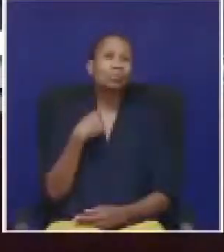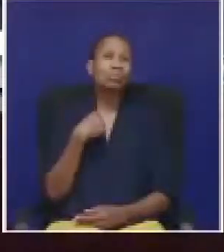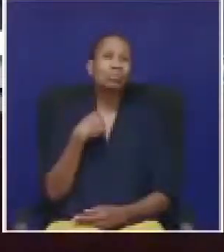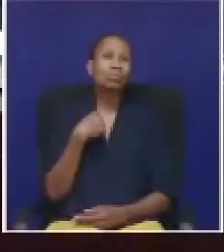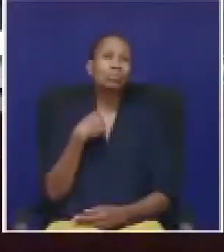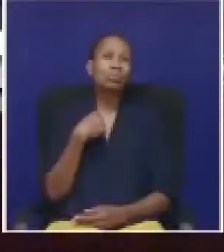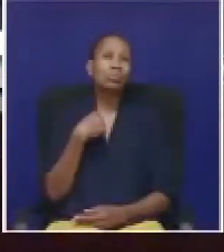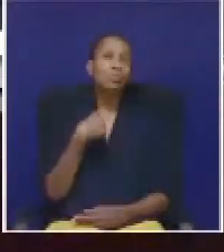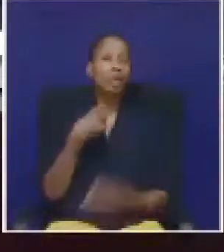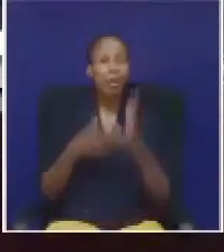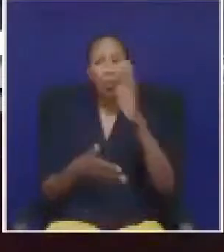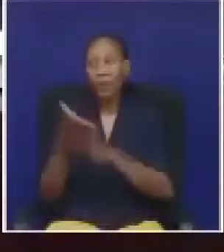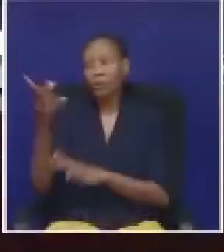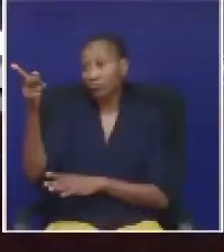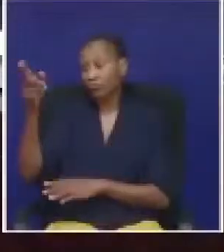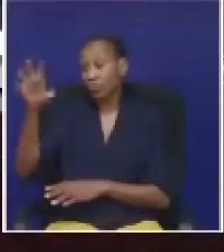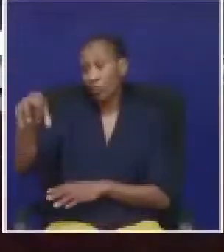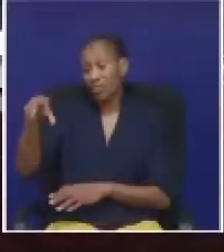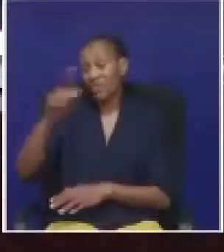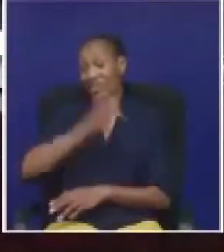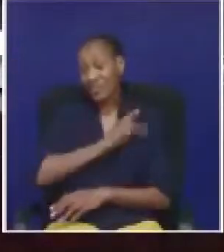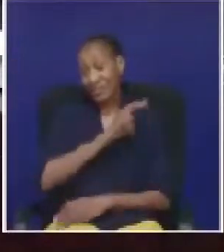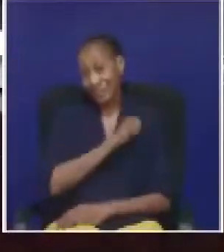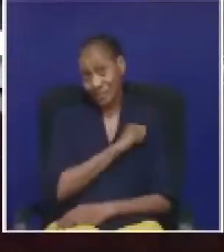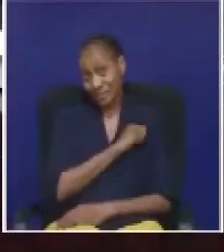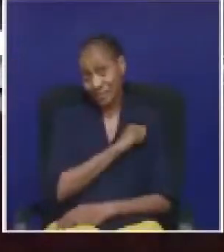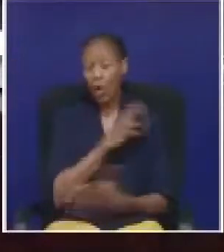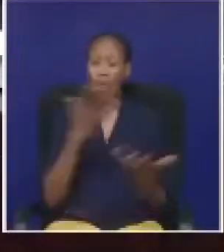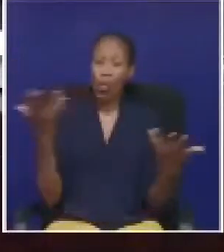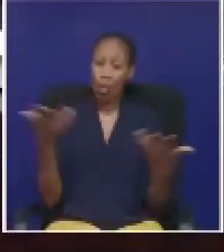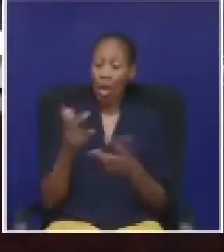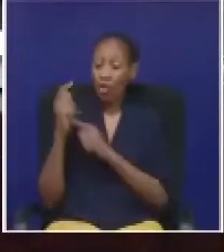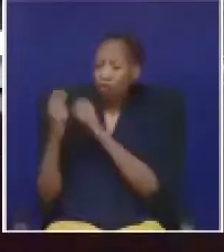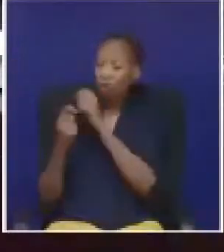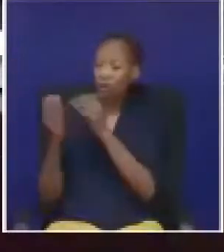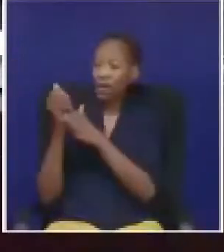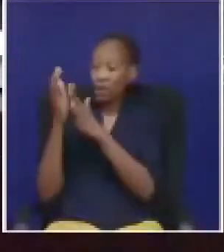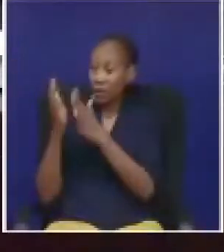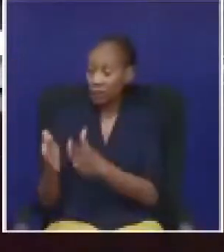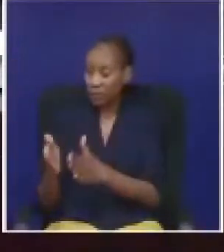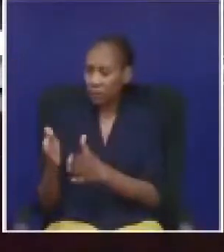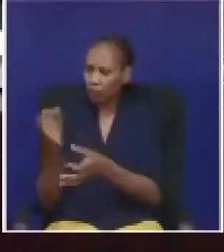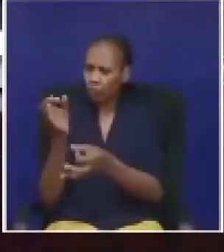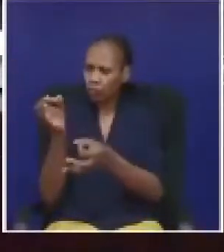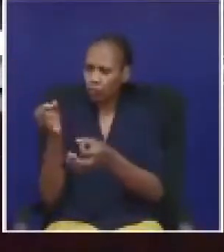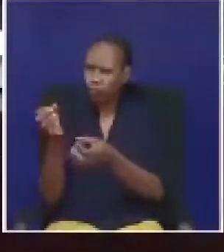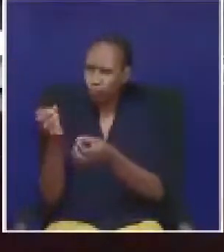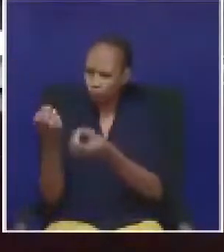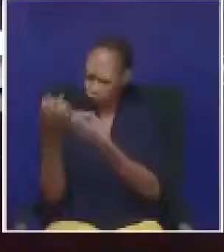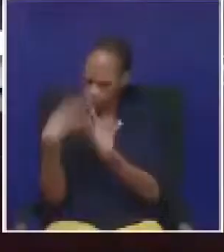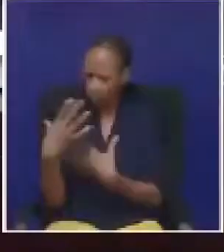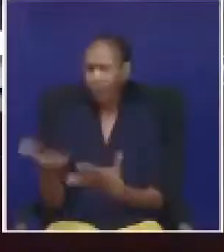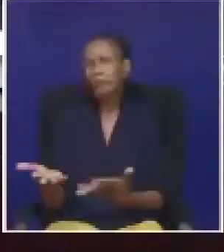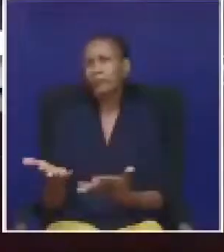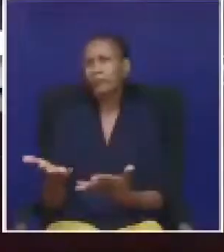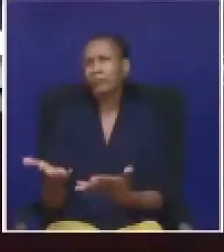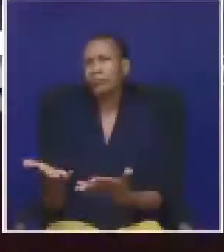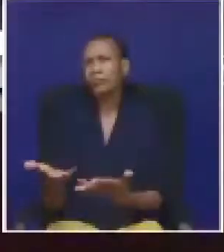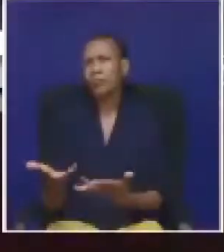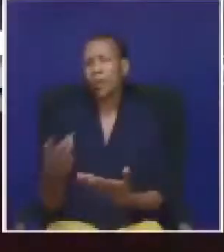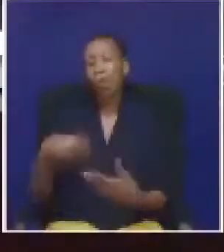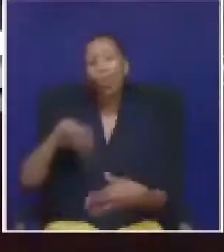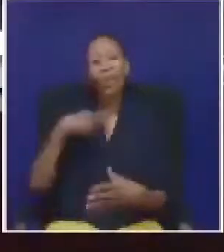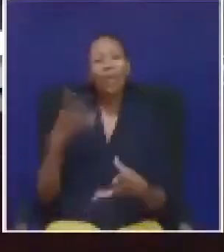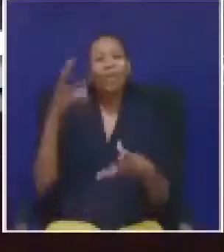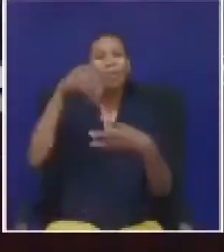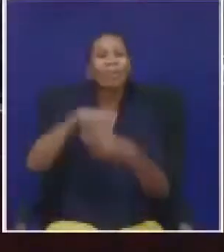in KZN, where traditional leaders raised this sharply, that where do we